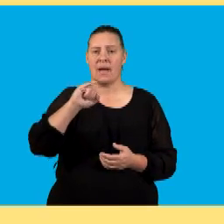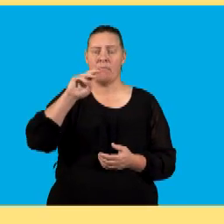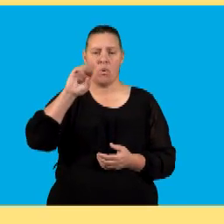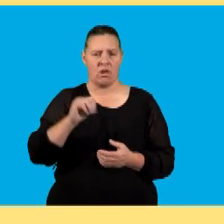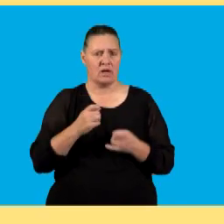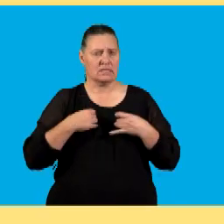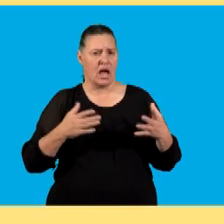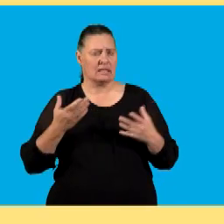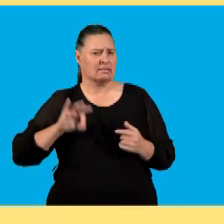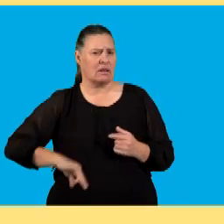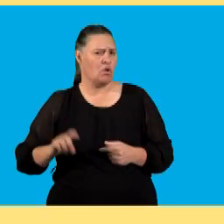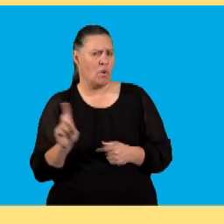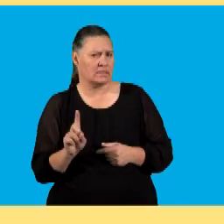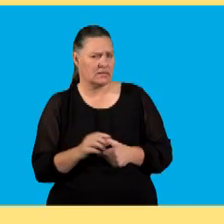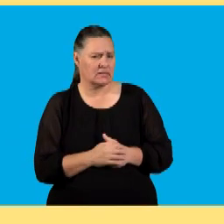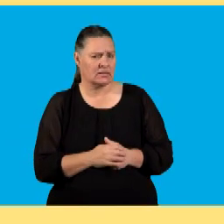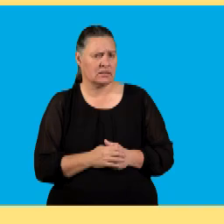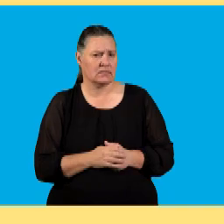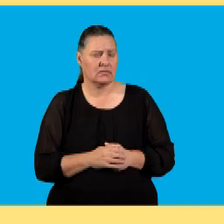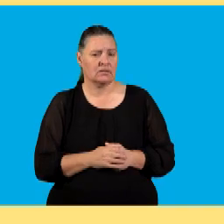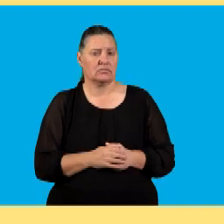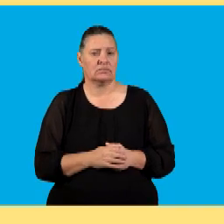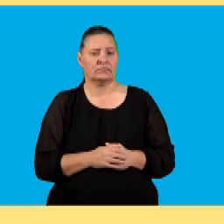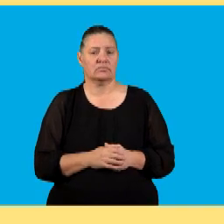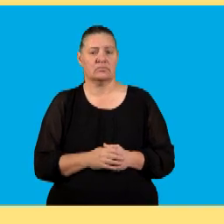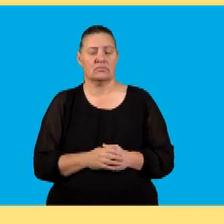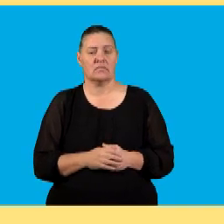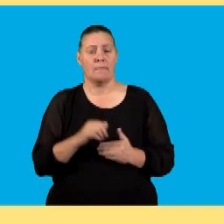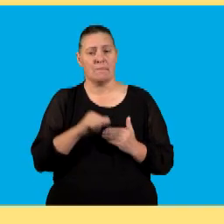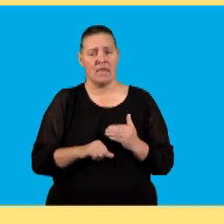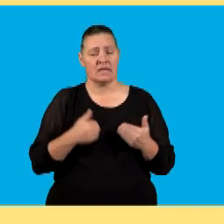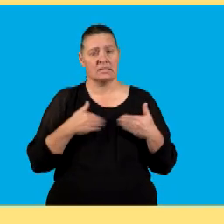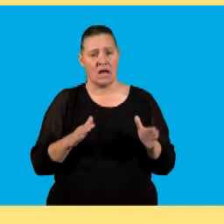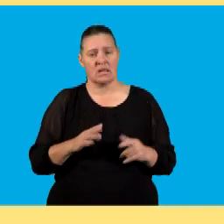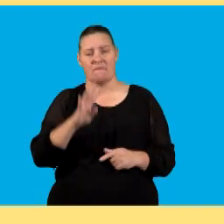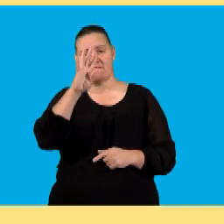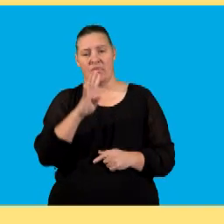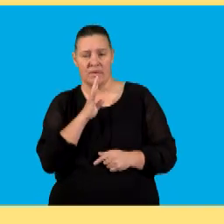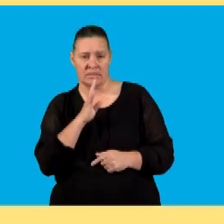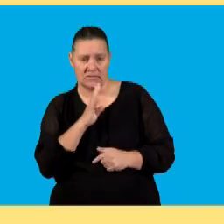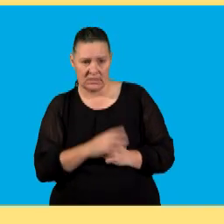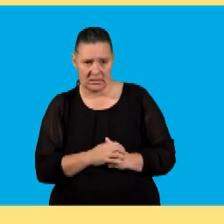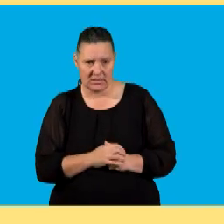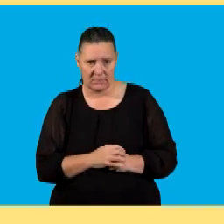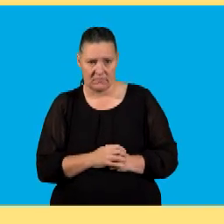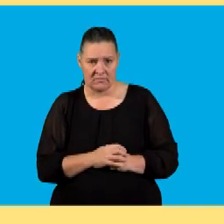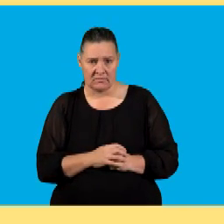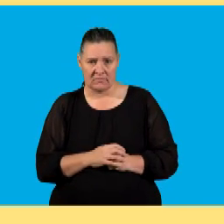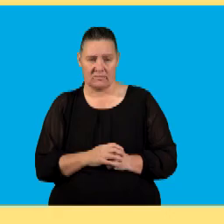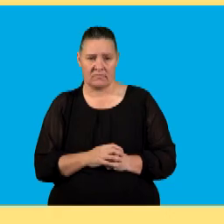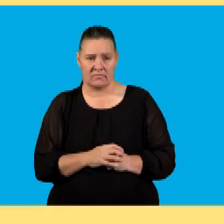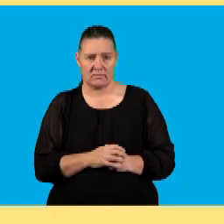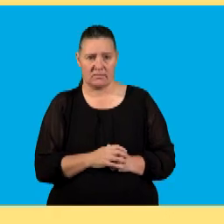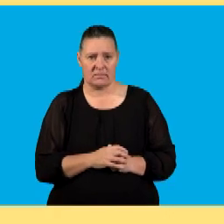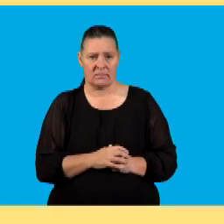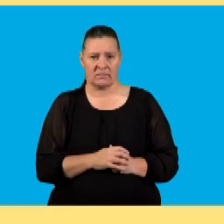monthly starting salary? So his monthly starting salary is 4,000.